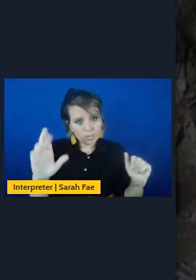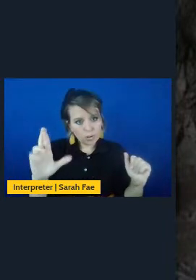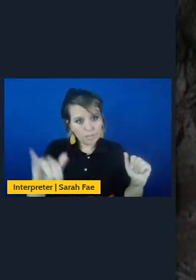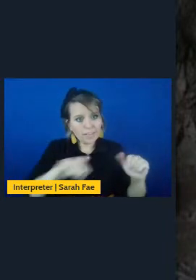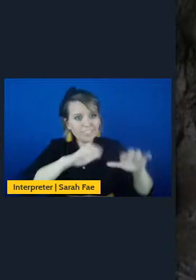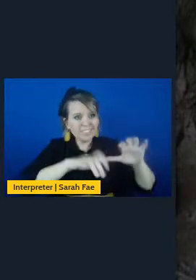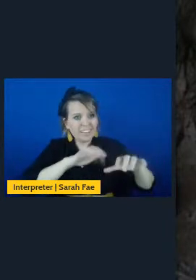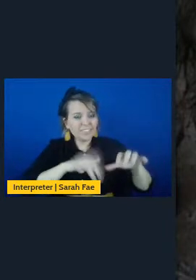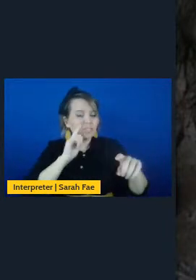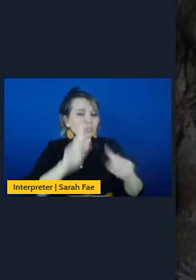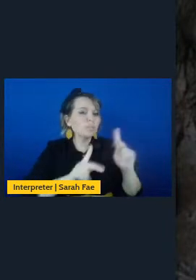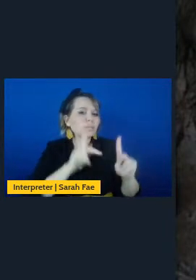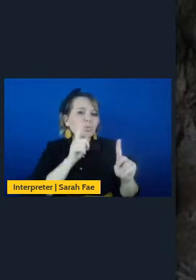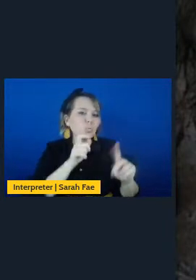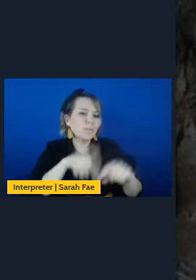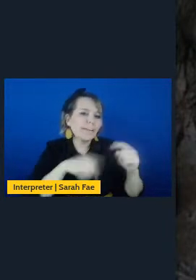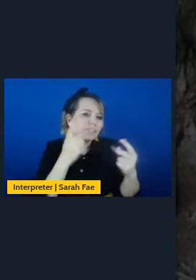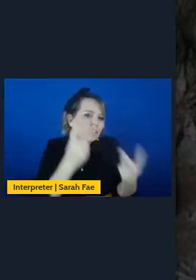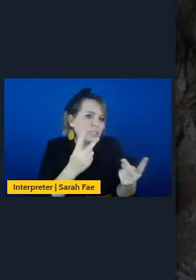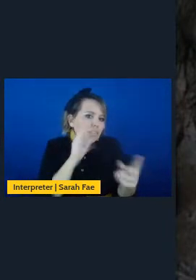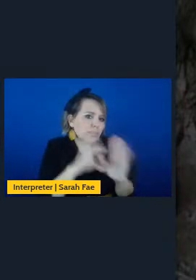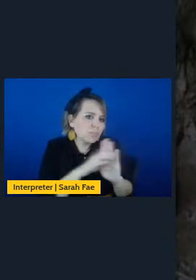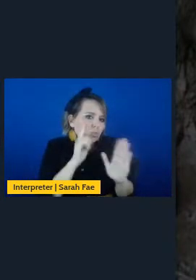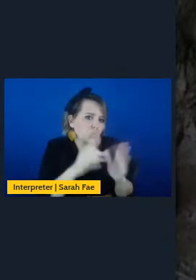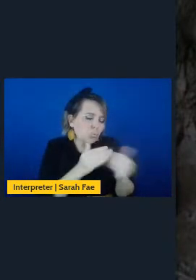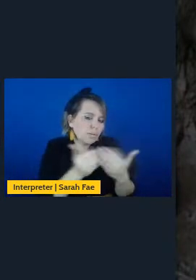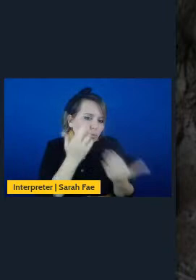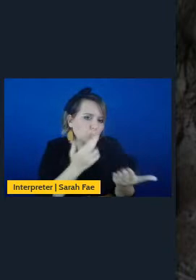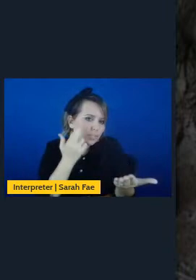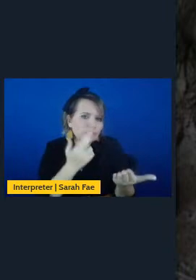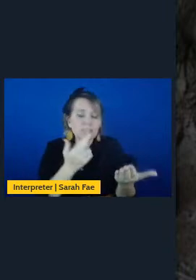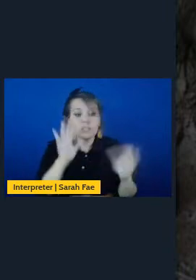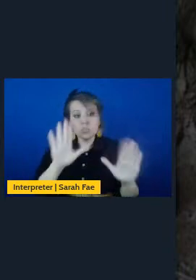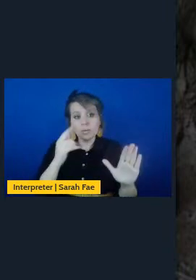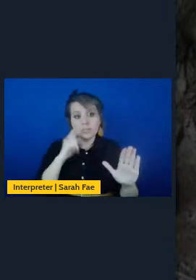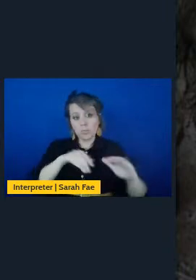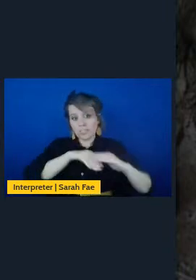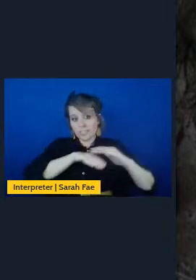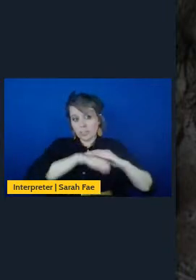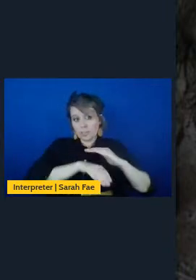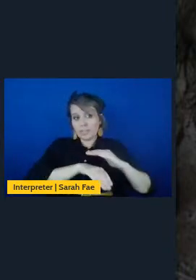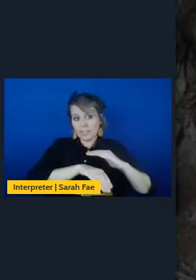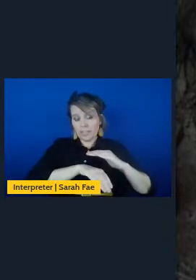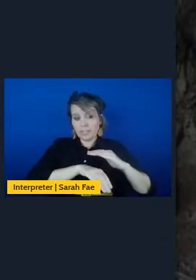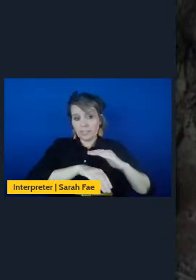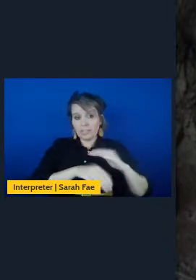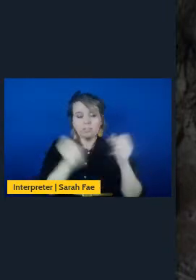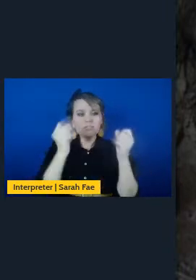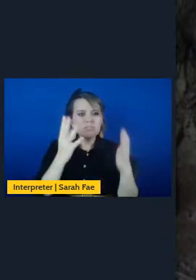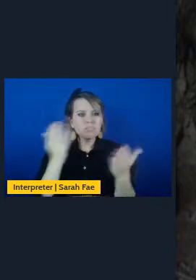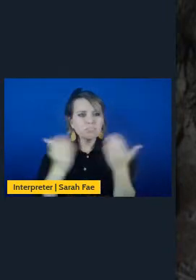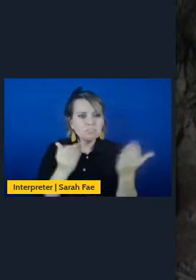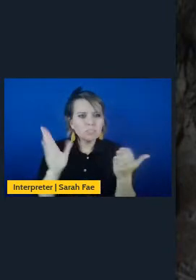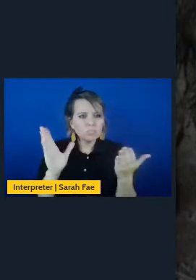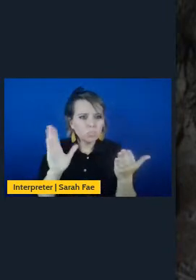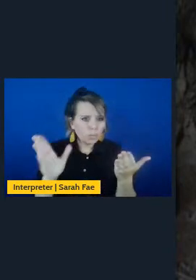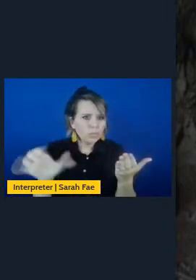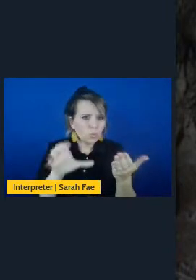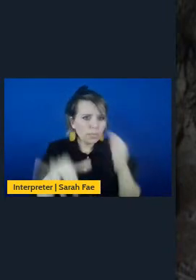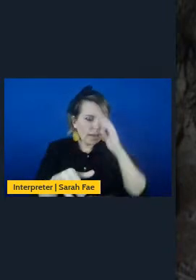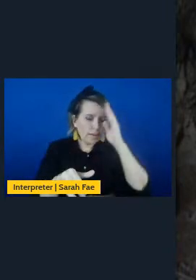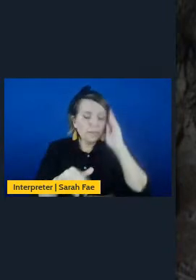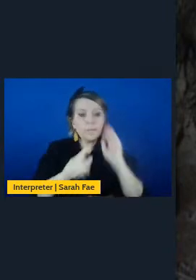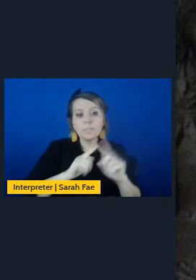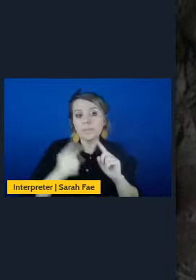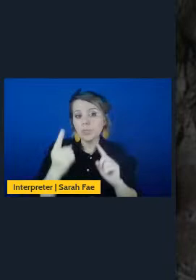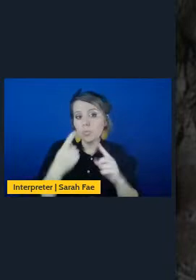folks who can't view images for one reason or another. It's great for accessibility. Now, there are a bunch of services that'll do things like this, but the one that worked the